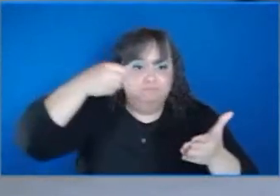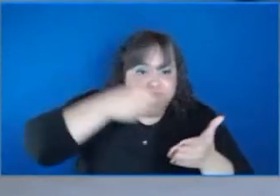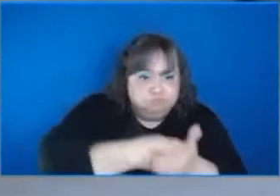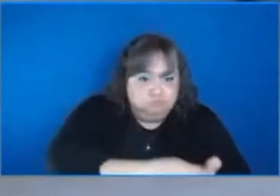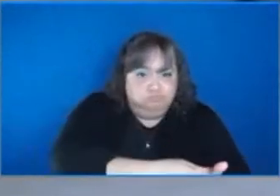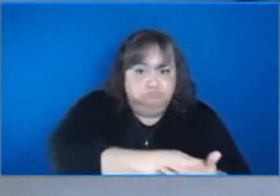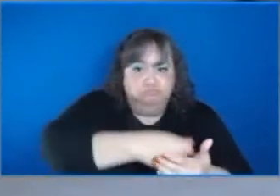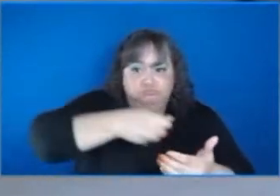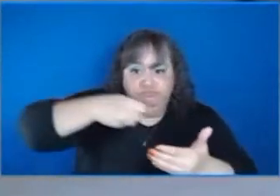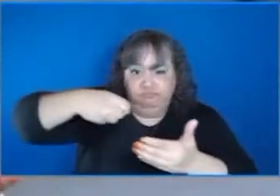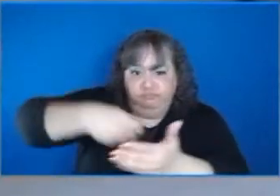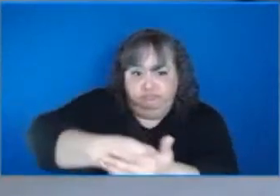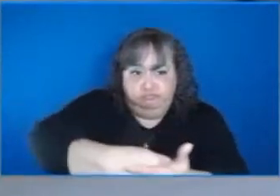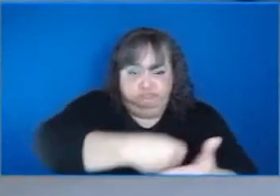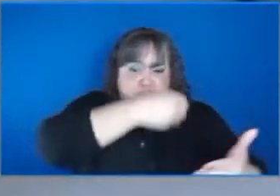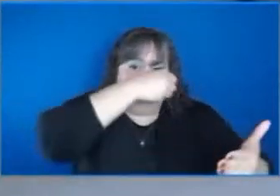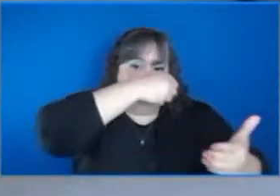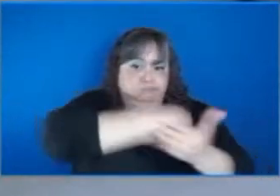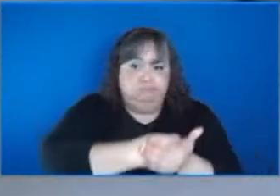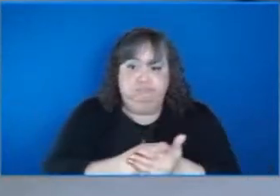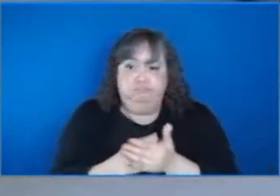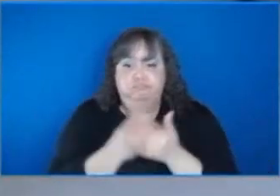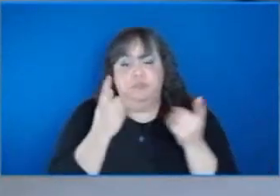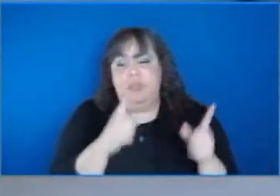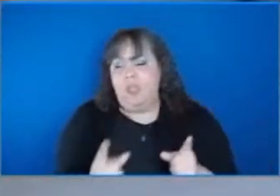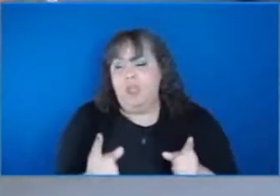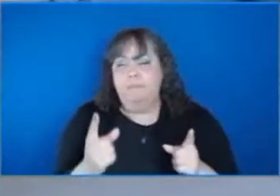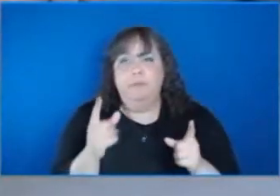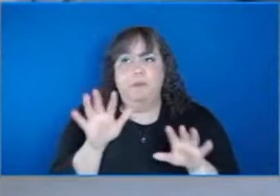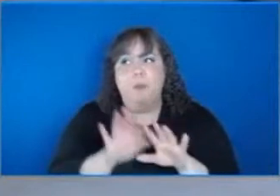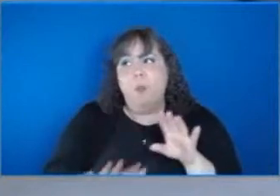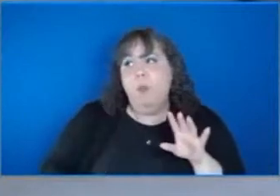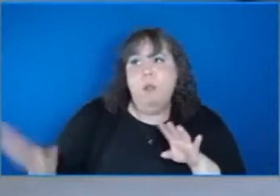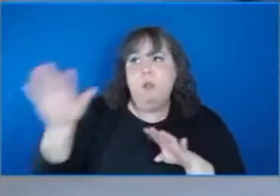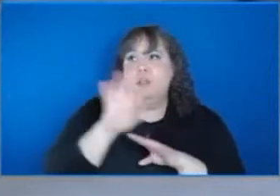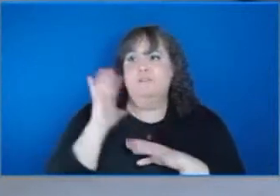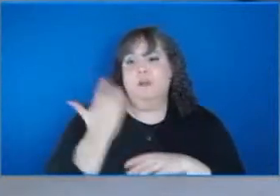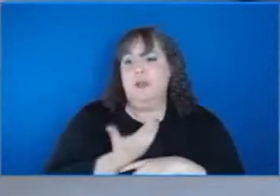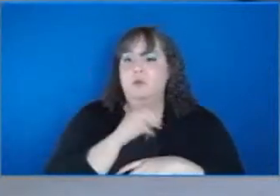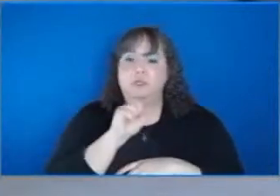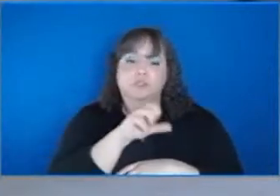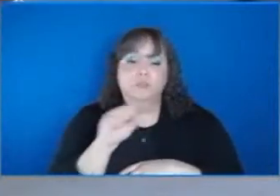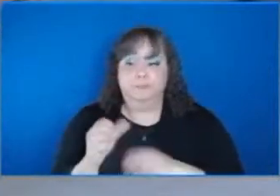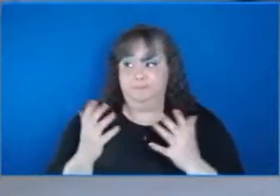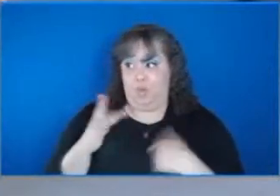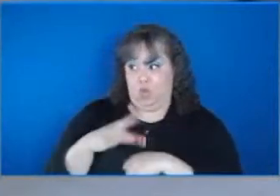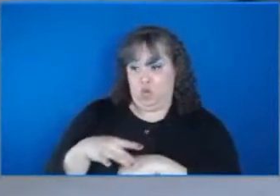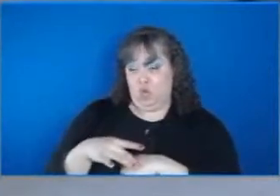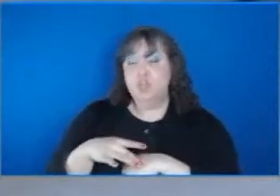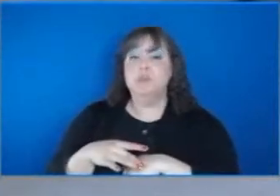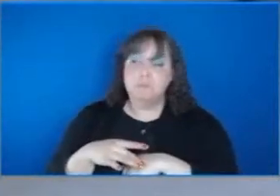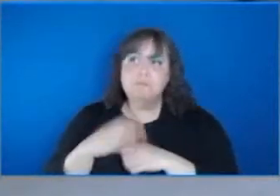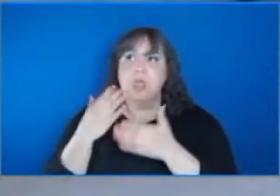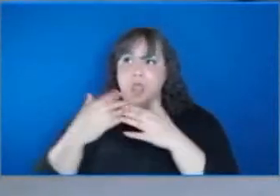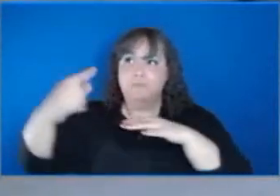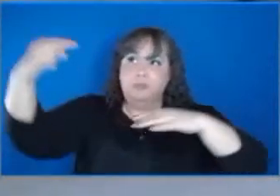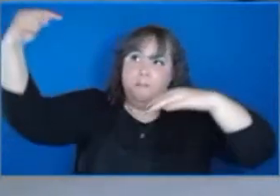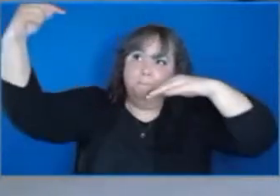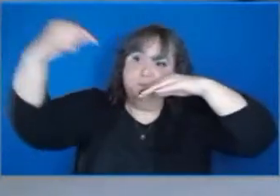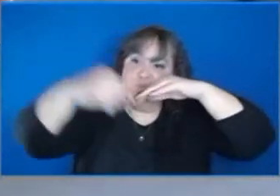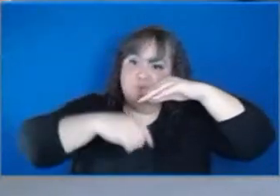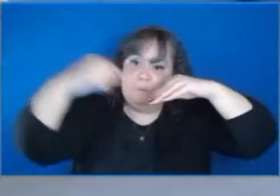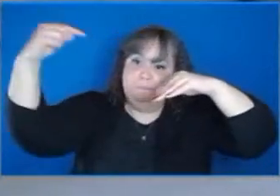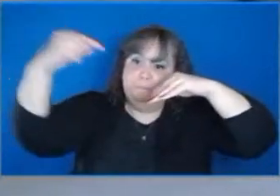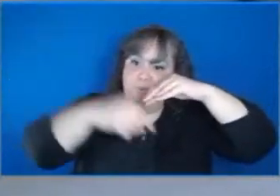is a process that's happening all over the solar system. At Earth, objects are entering Earth's atmosphere all the time,